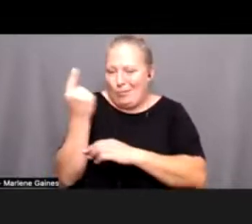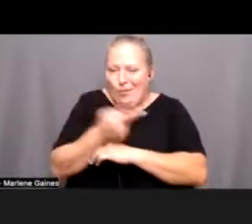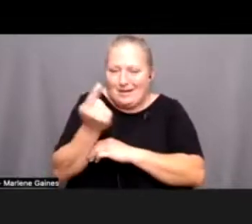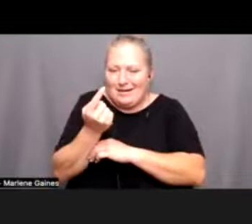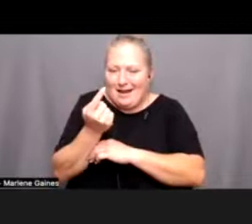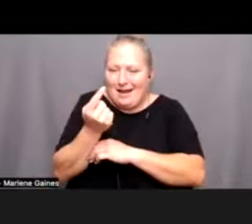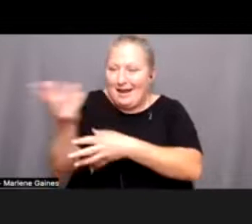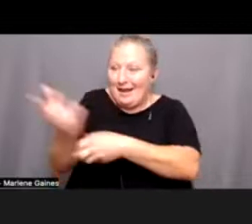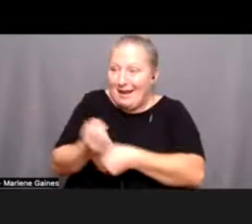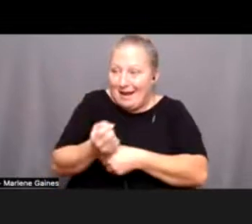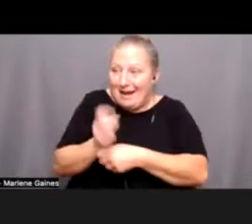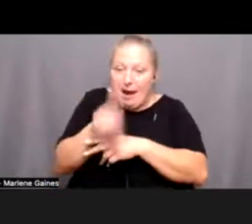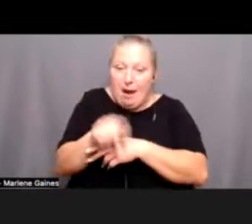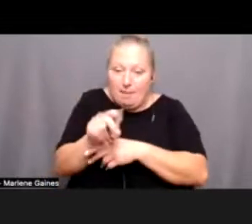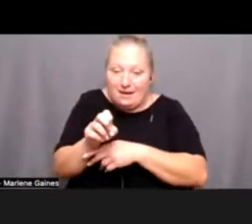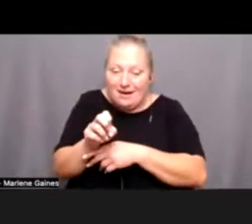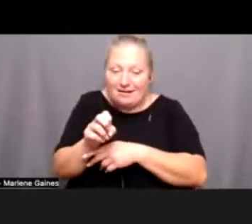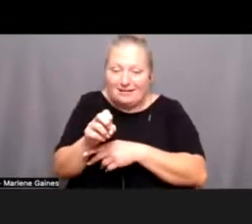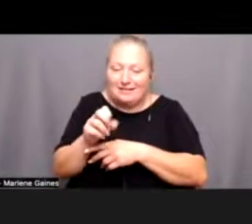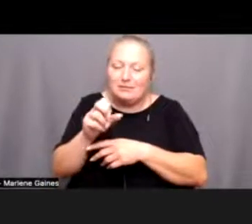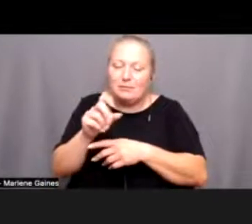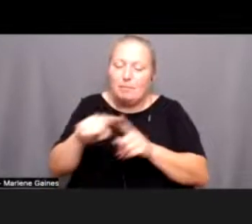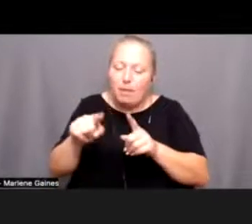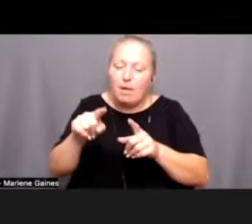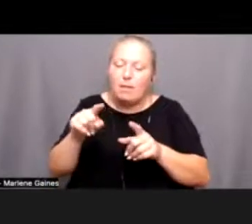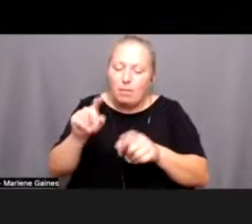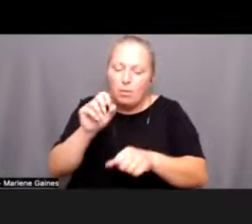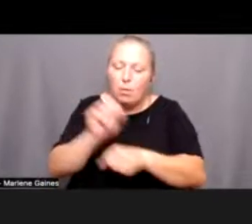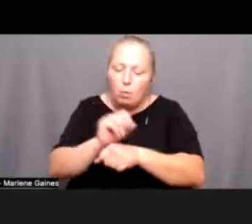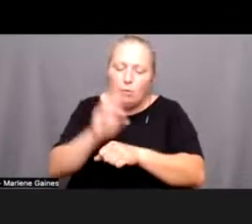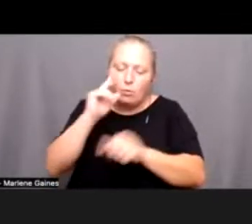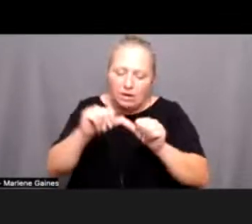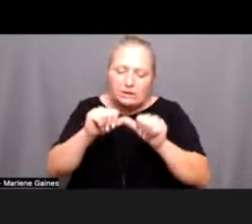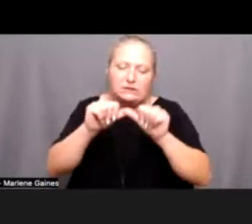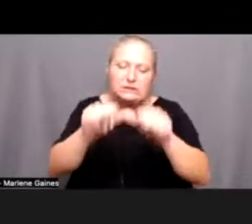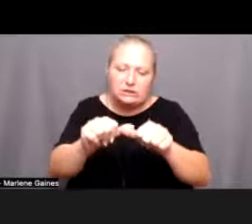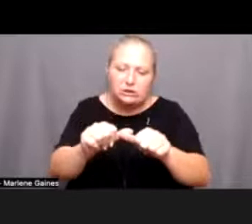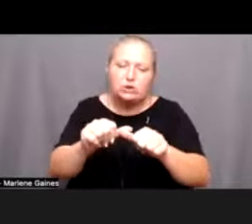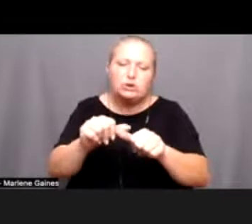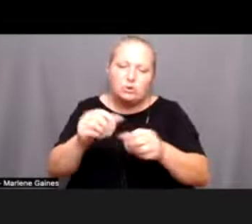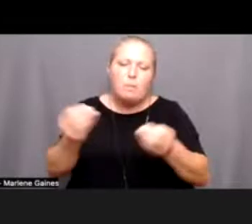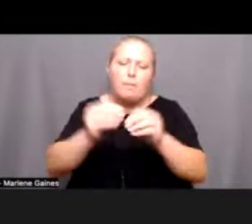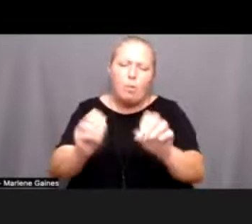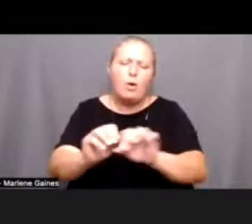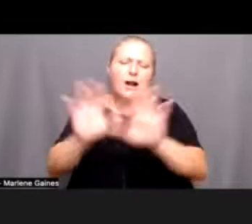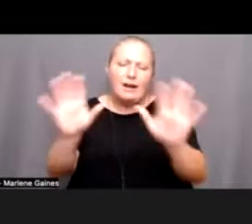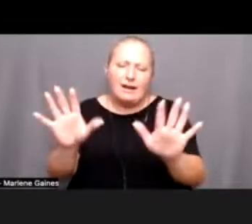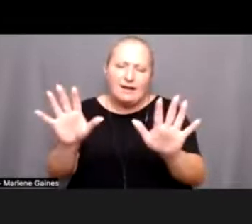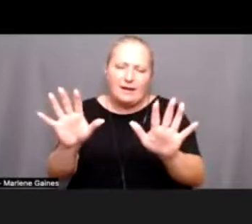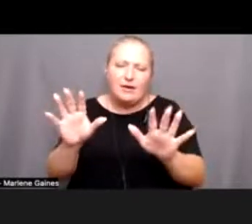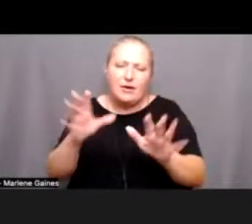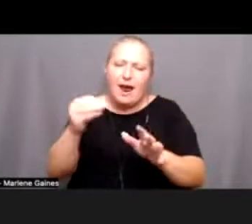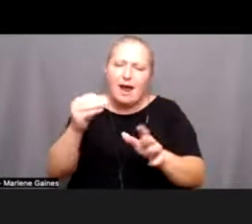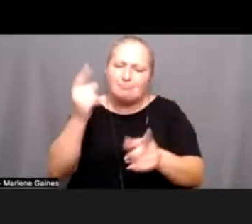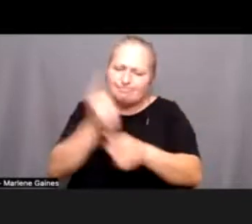get it in and get it updated. But the work will continue to make it much more clear and more